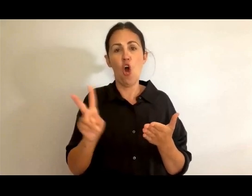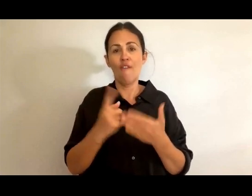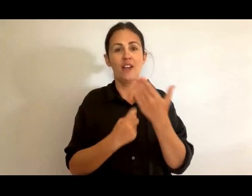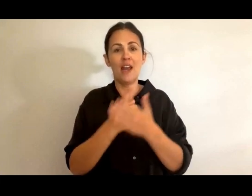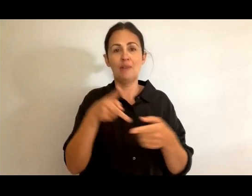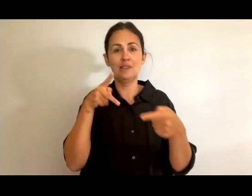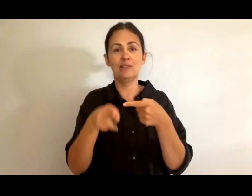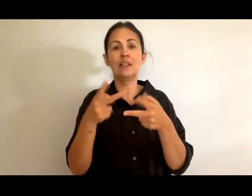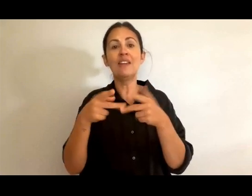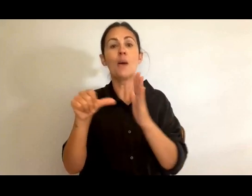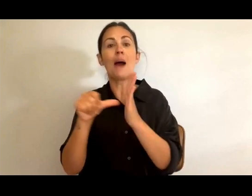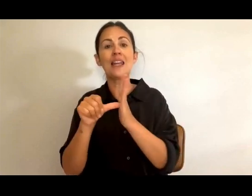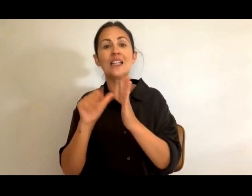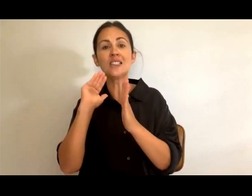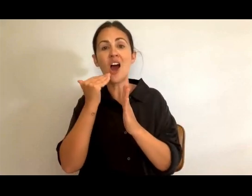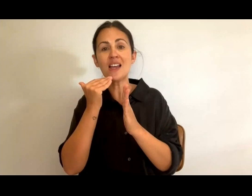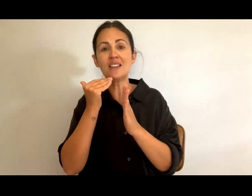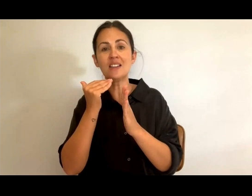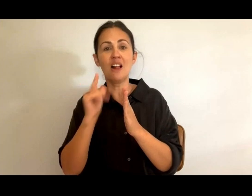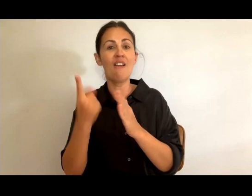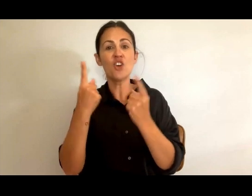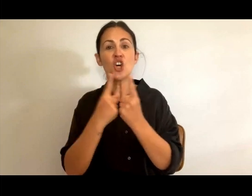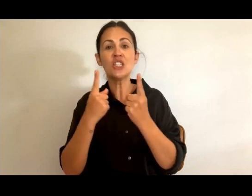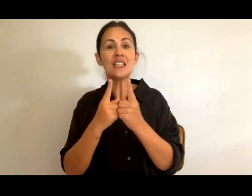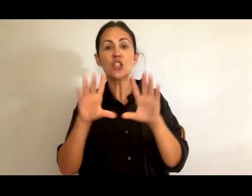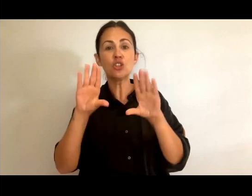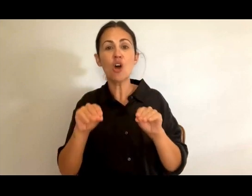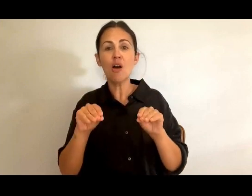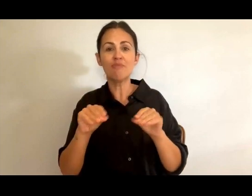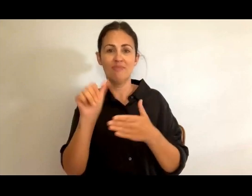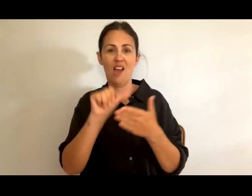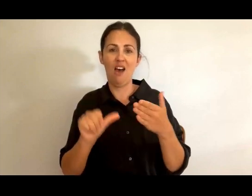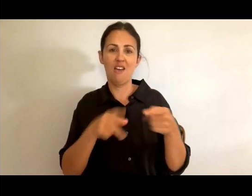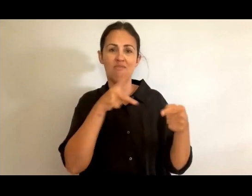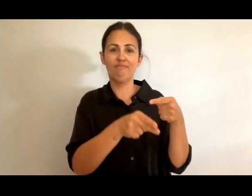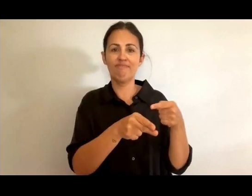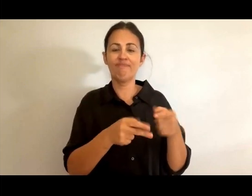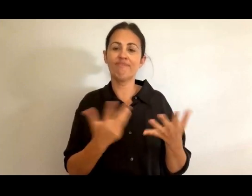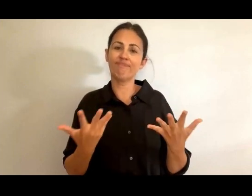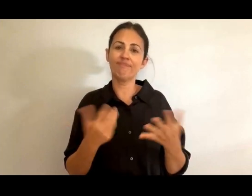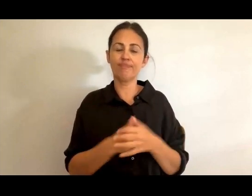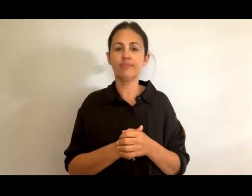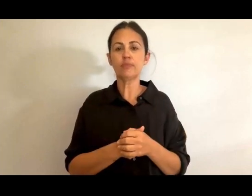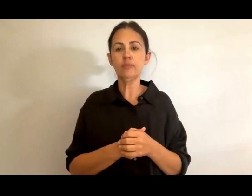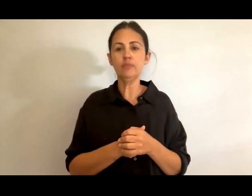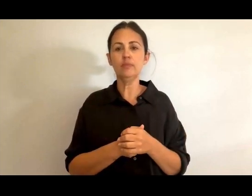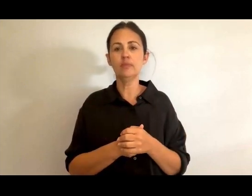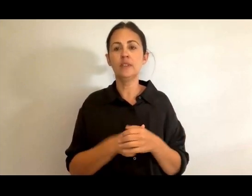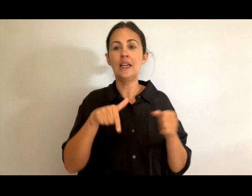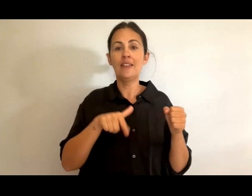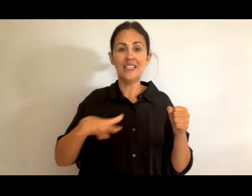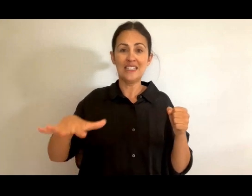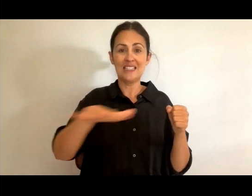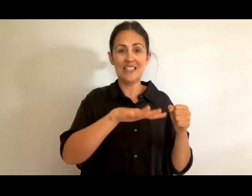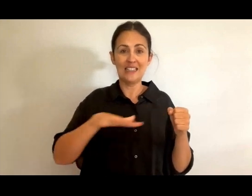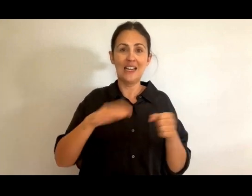first thing to go seems to be the arts. Across the sector, galleries and universities,